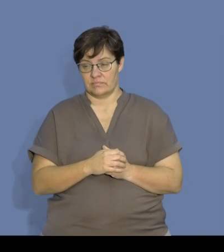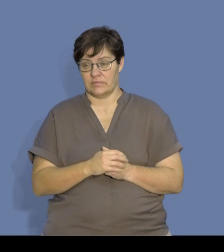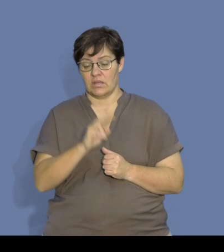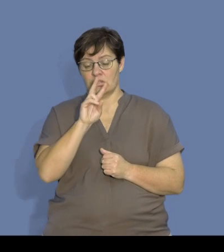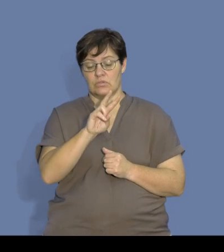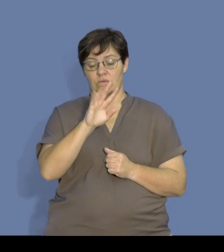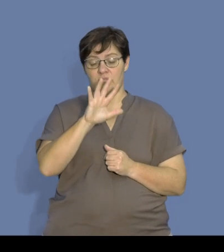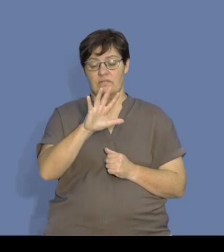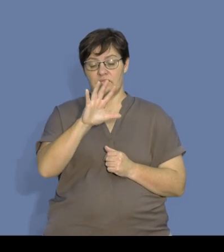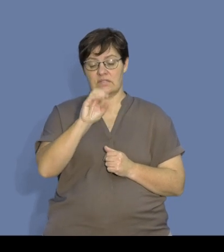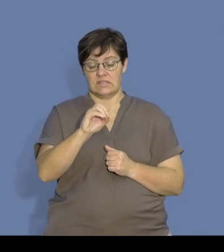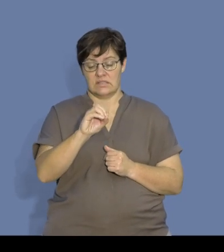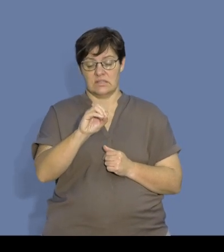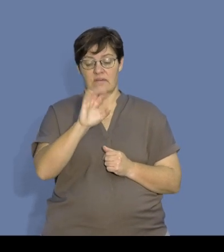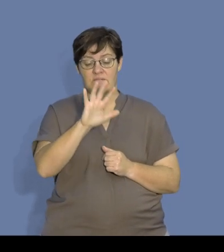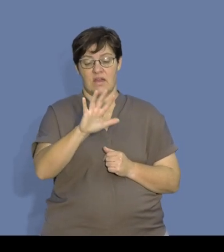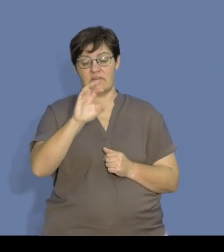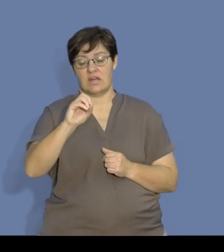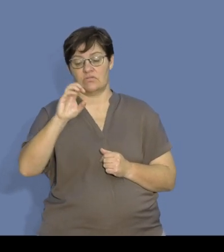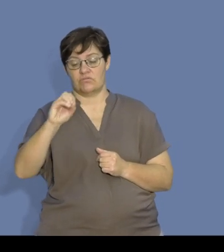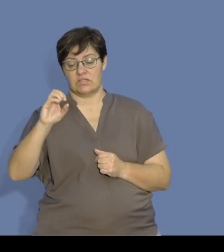250,500. Right, so let's fill that in,